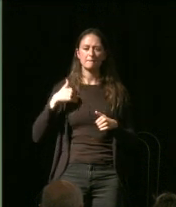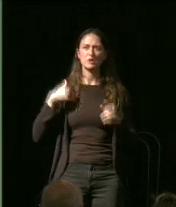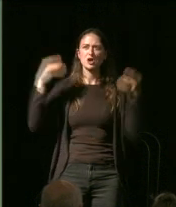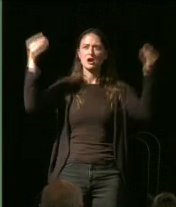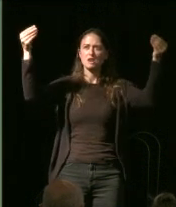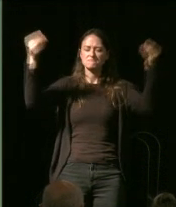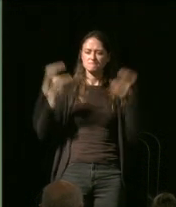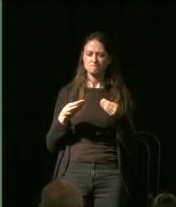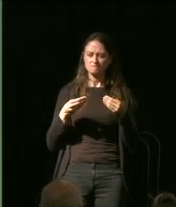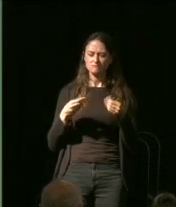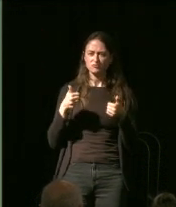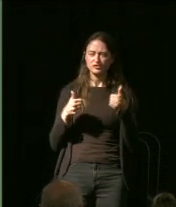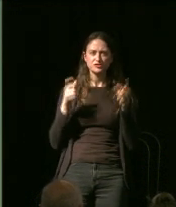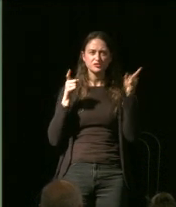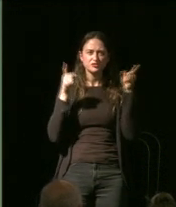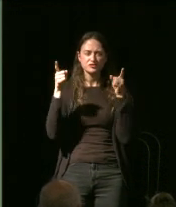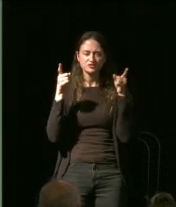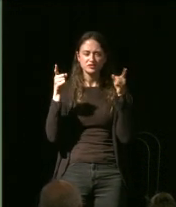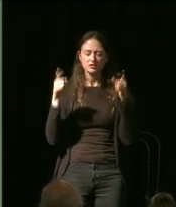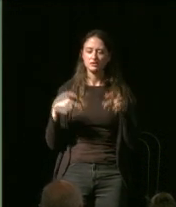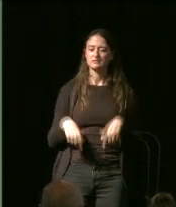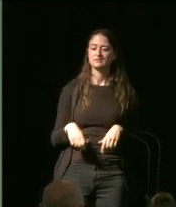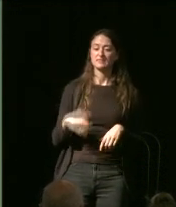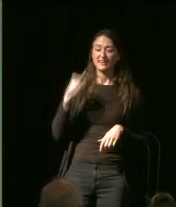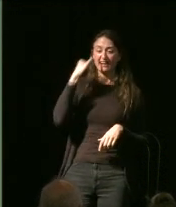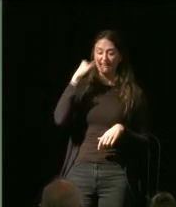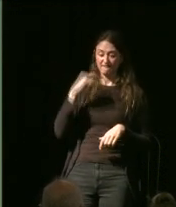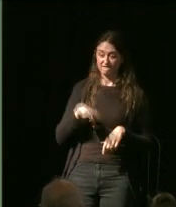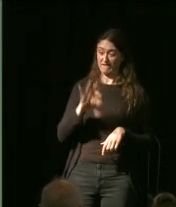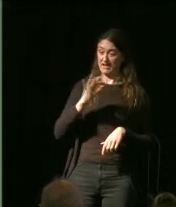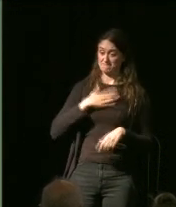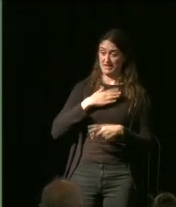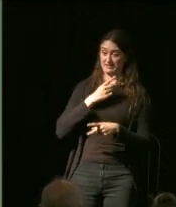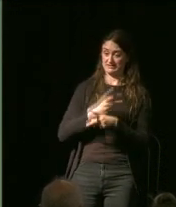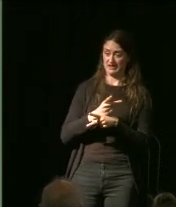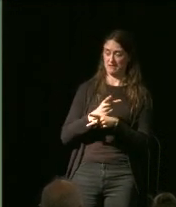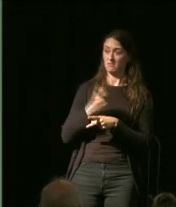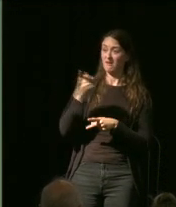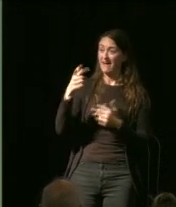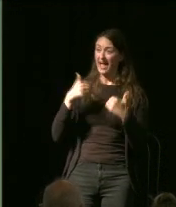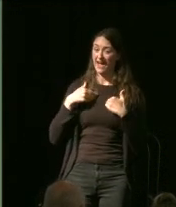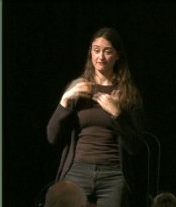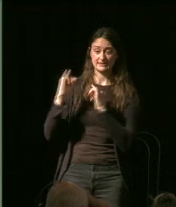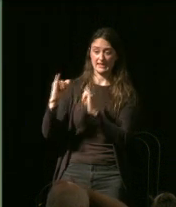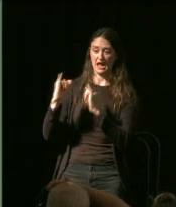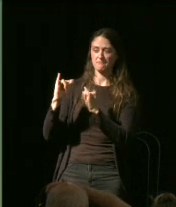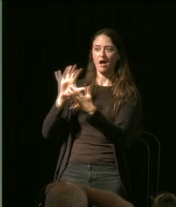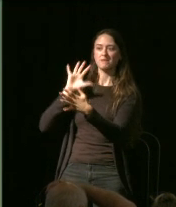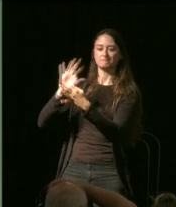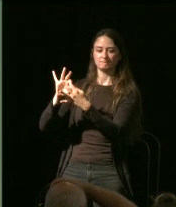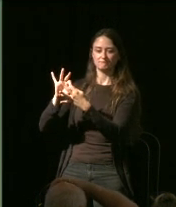you. Maximize opportunities to participate in research, some of which being treatment research.